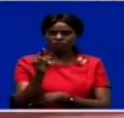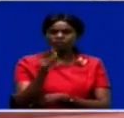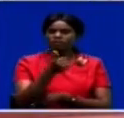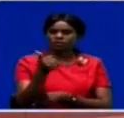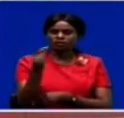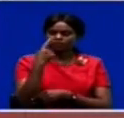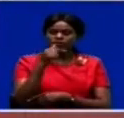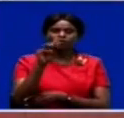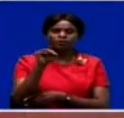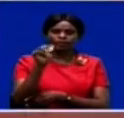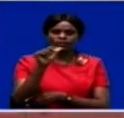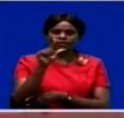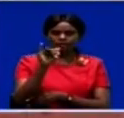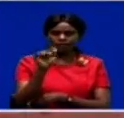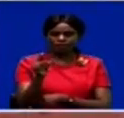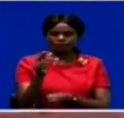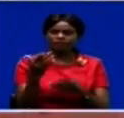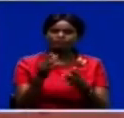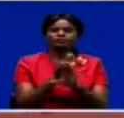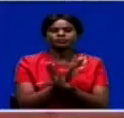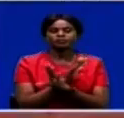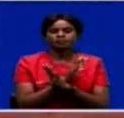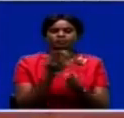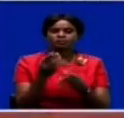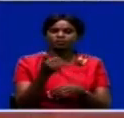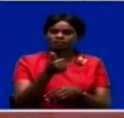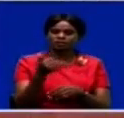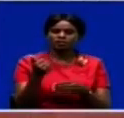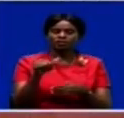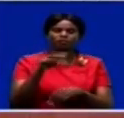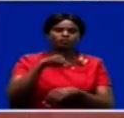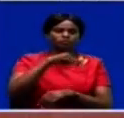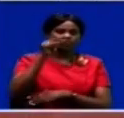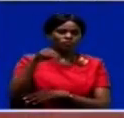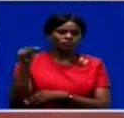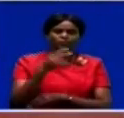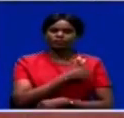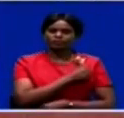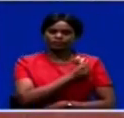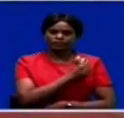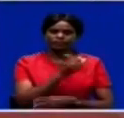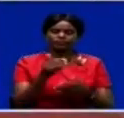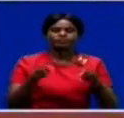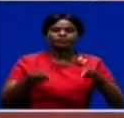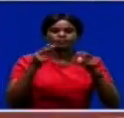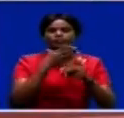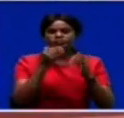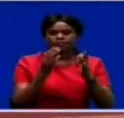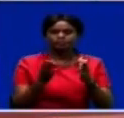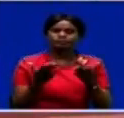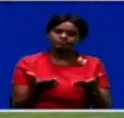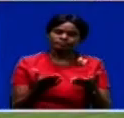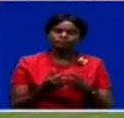are Mali Ambassador to Zambia Damo Keita, Steinar Hagen of Norway, Canada's High Commissioner to Zambia Pamela